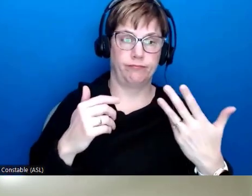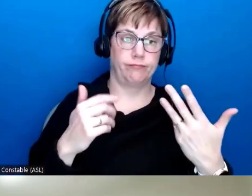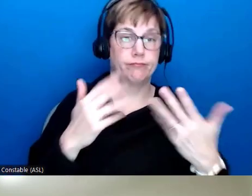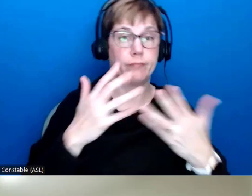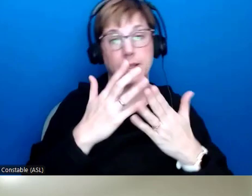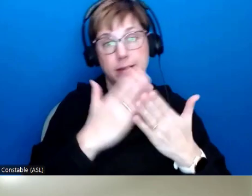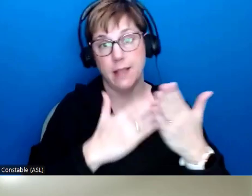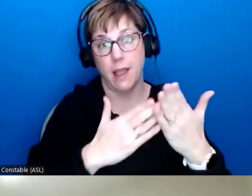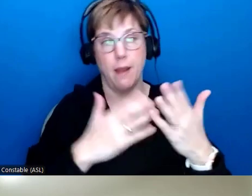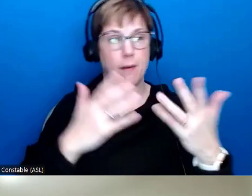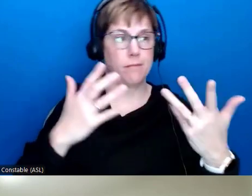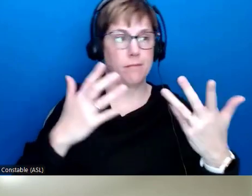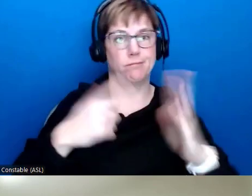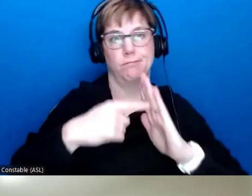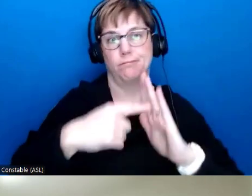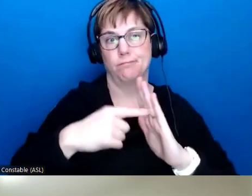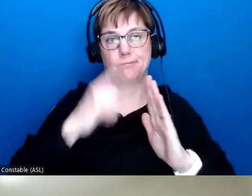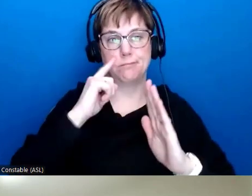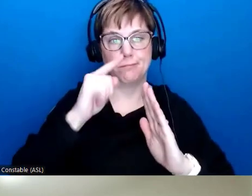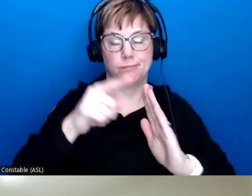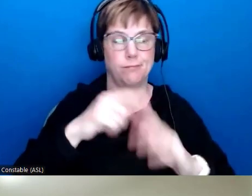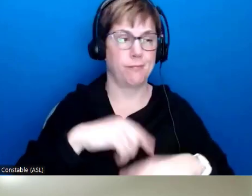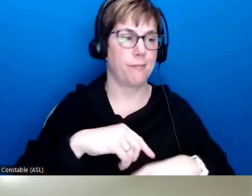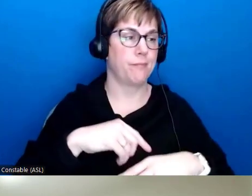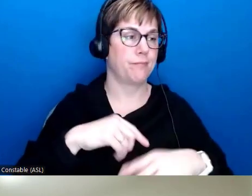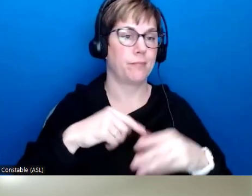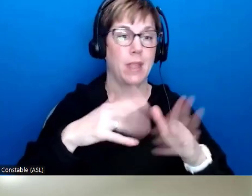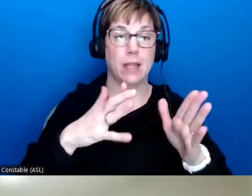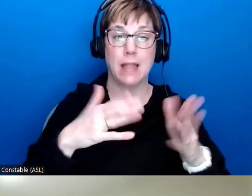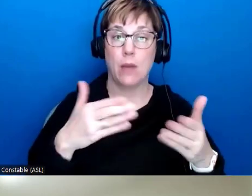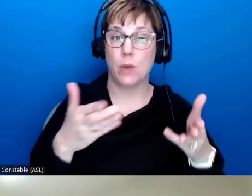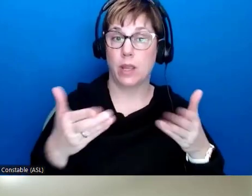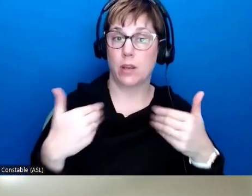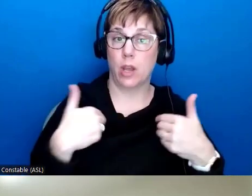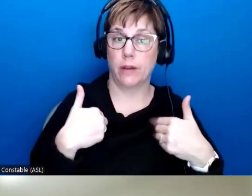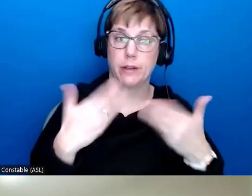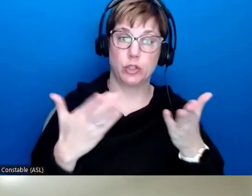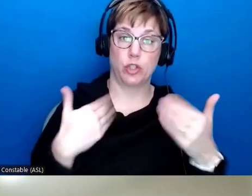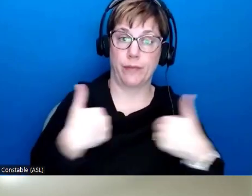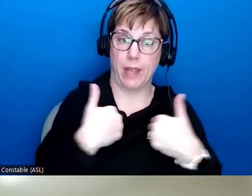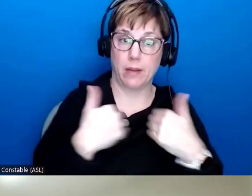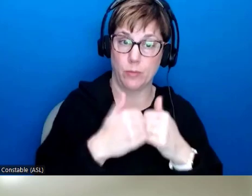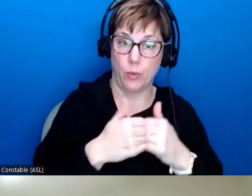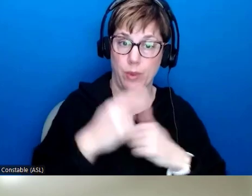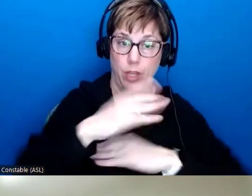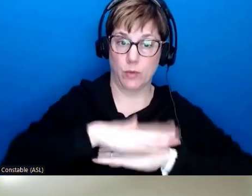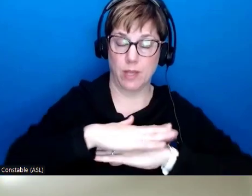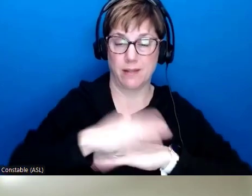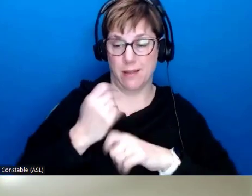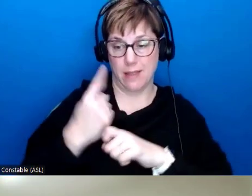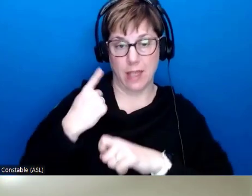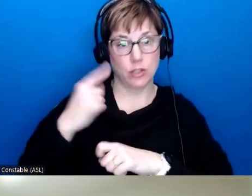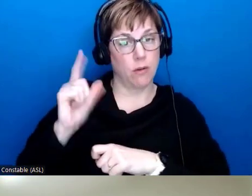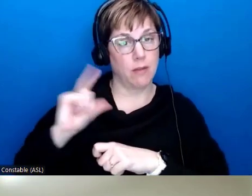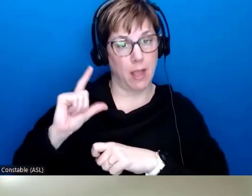modifications of policies and procedures is allowing someone to have a service animal with them at their desk. We had that last year with a